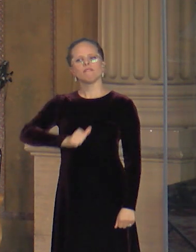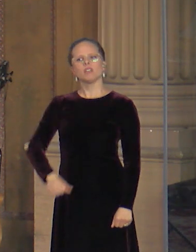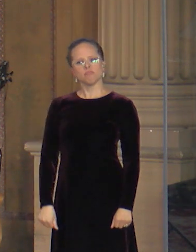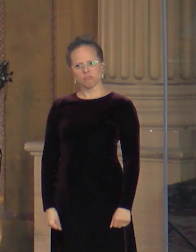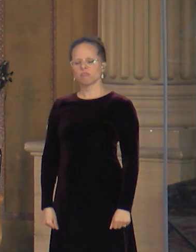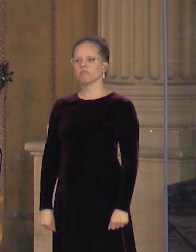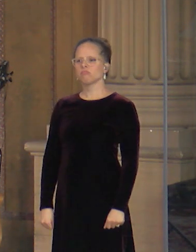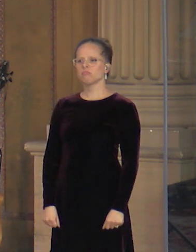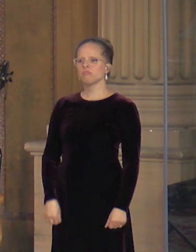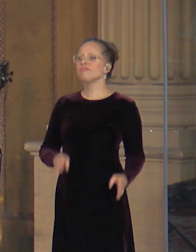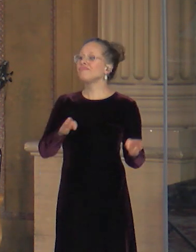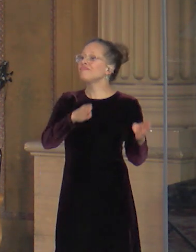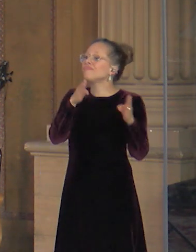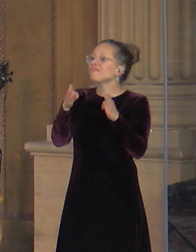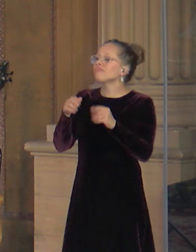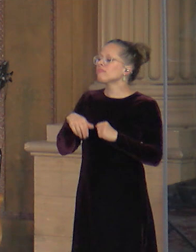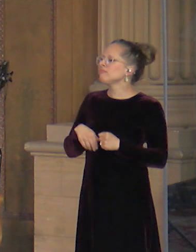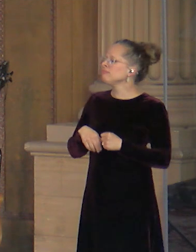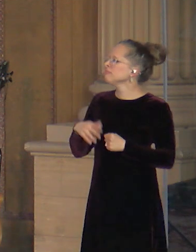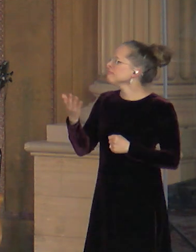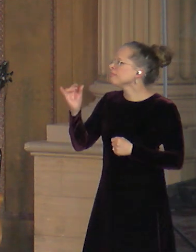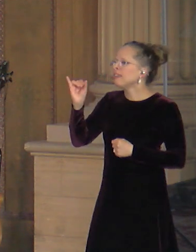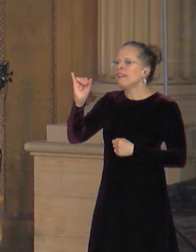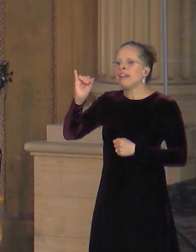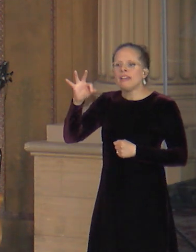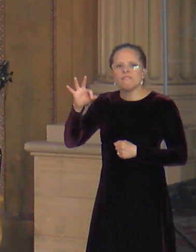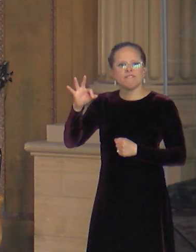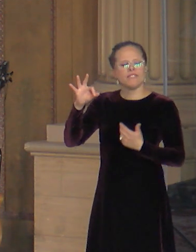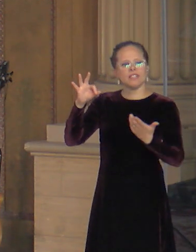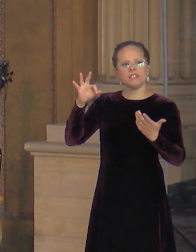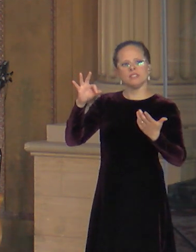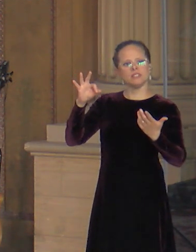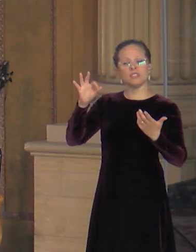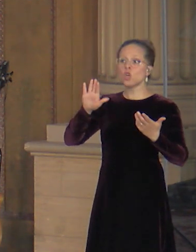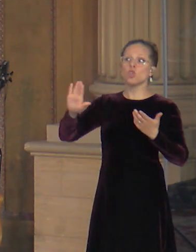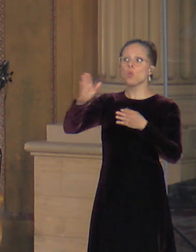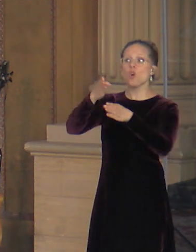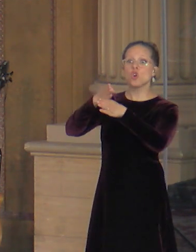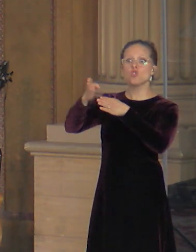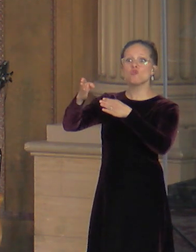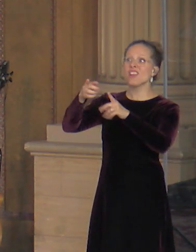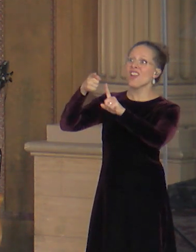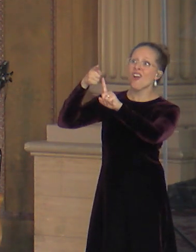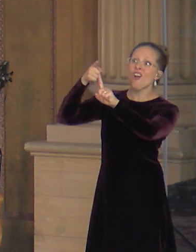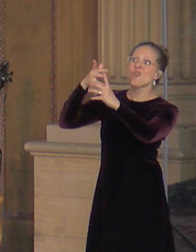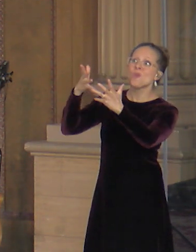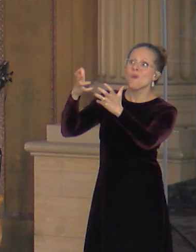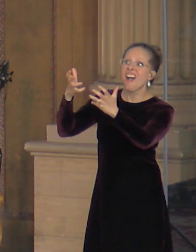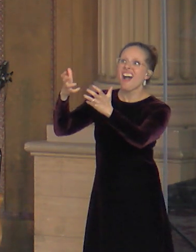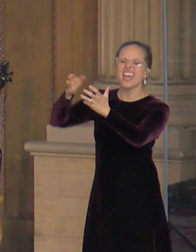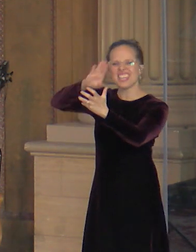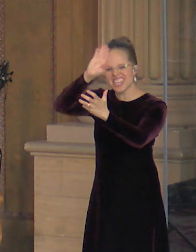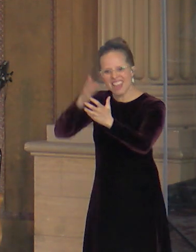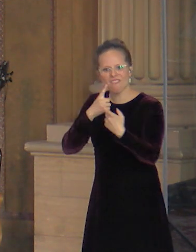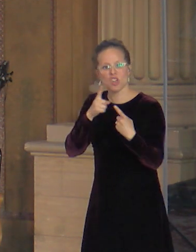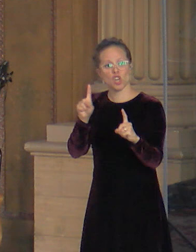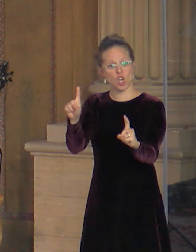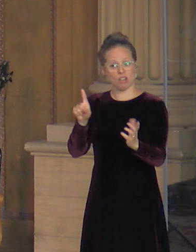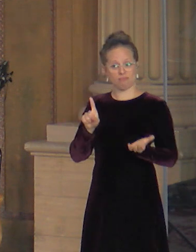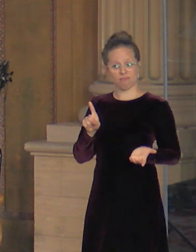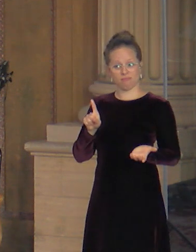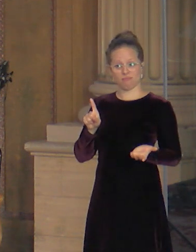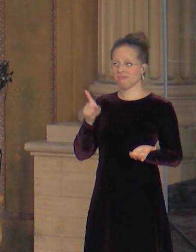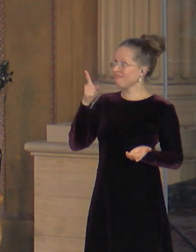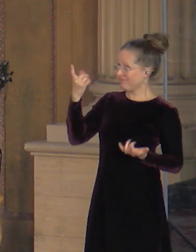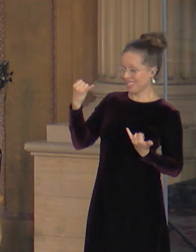or will God still be good to you if you never have the career that you pray for will God still be good